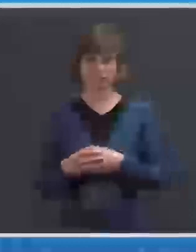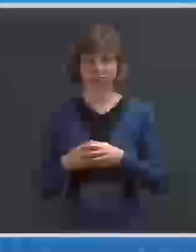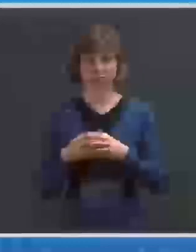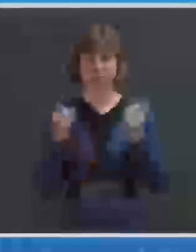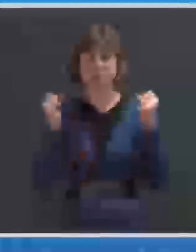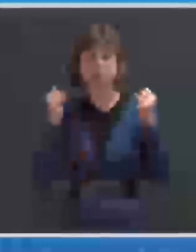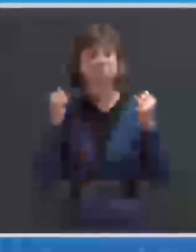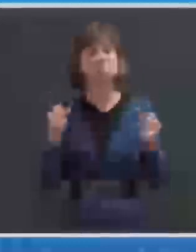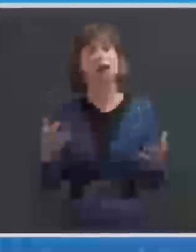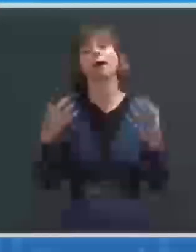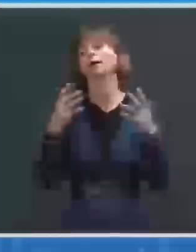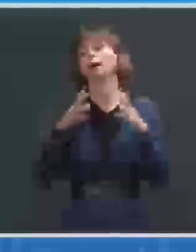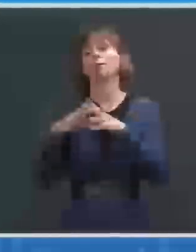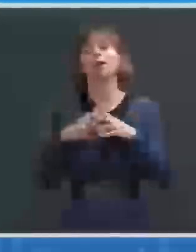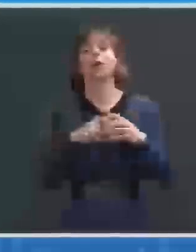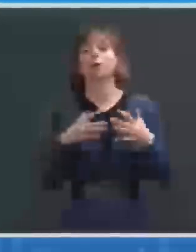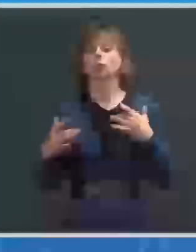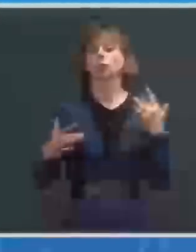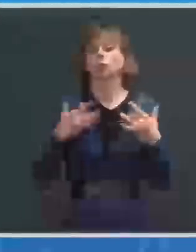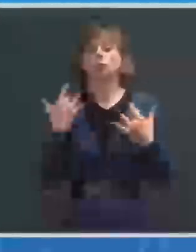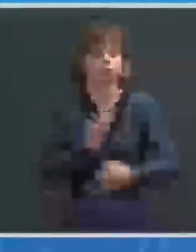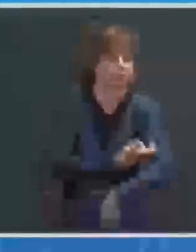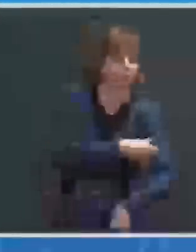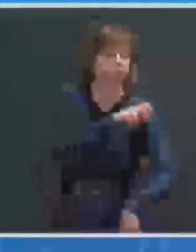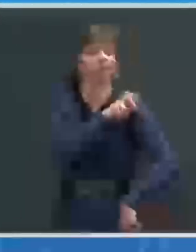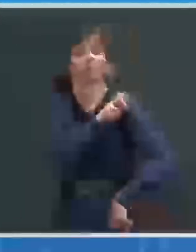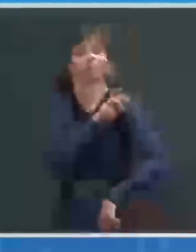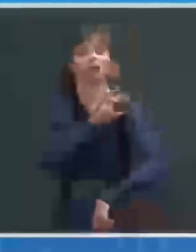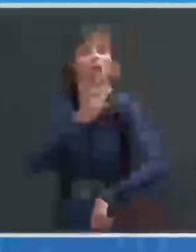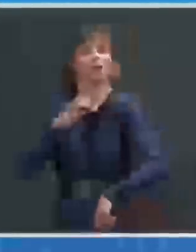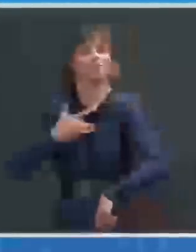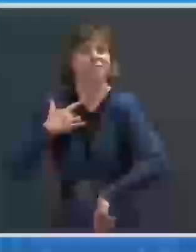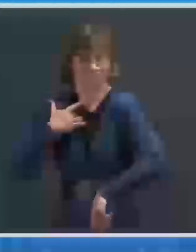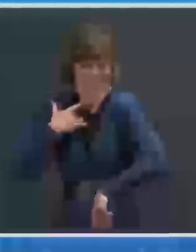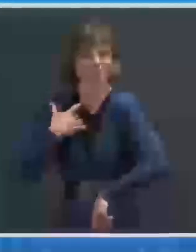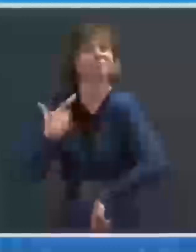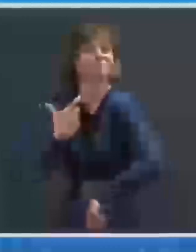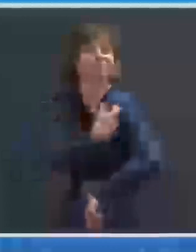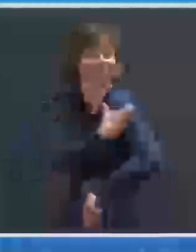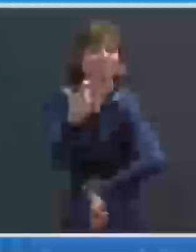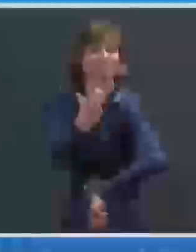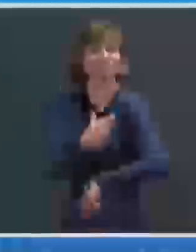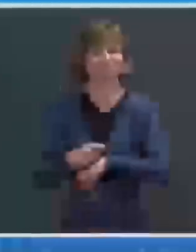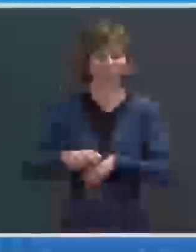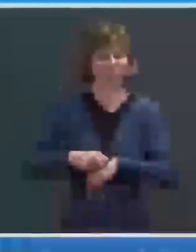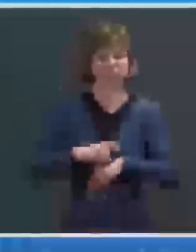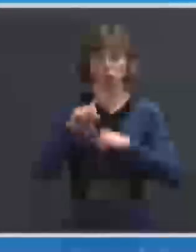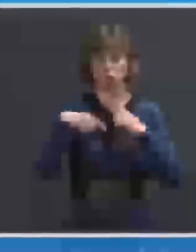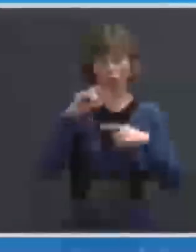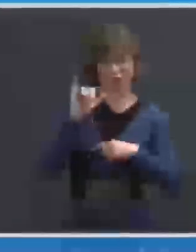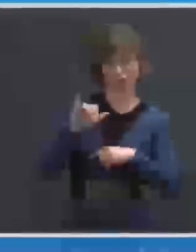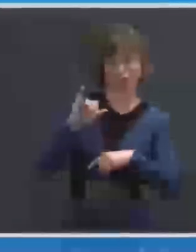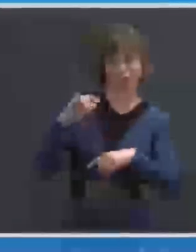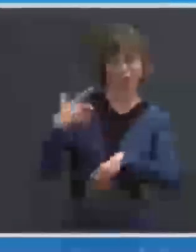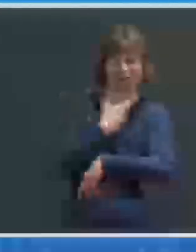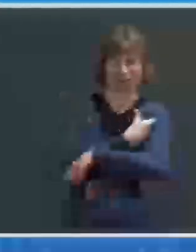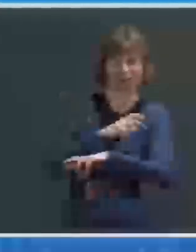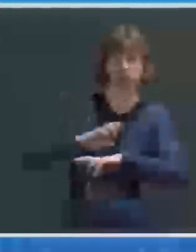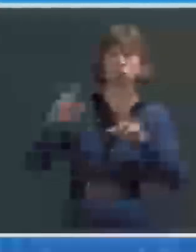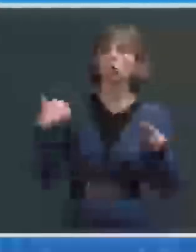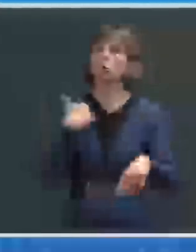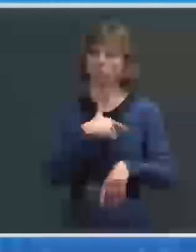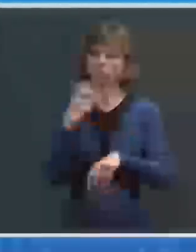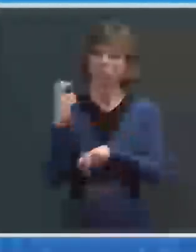with confidence as soon as a COVID-19 vaccine is available to them. We are working hard to get and distribute these vaccines to